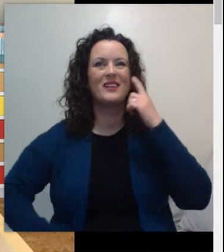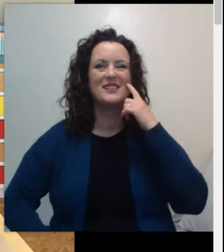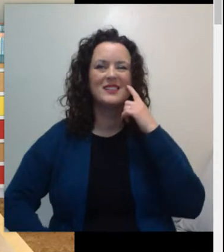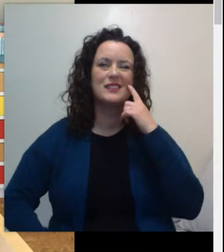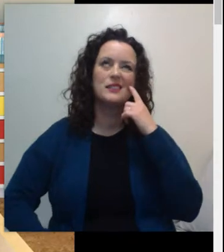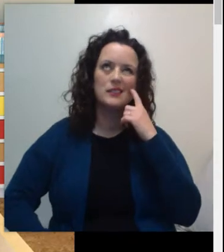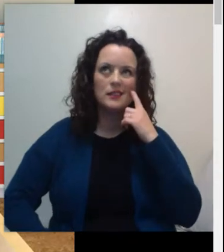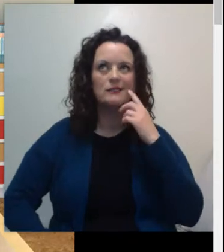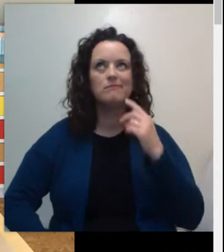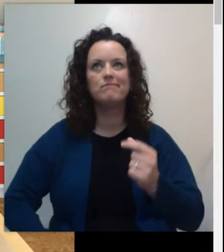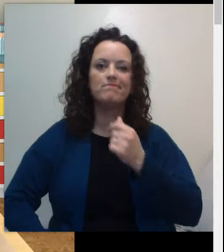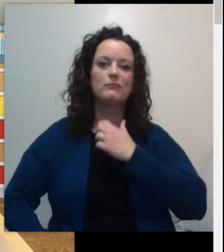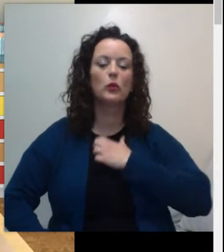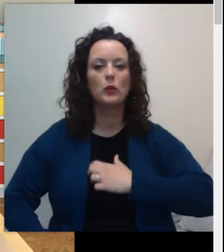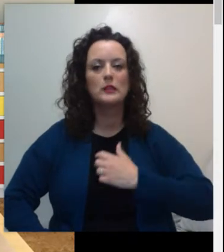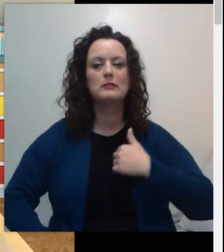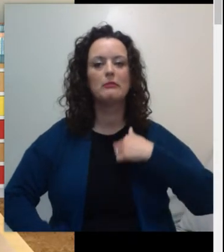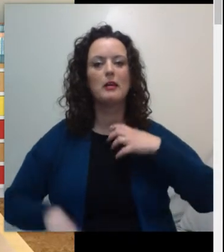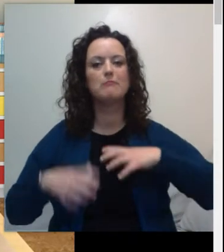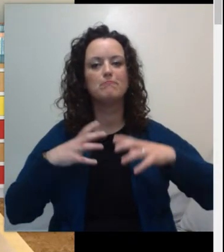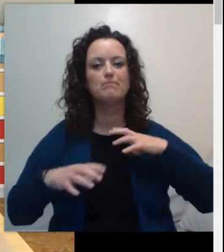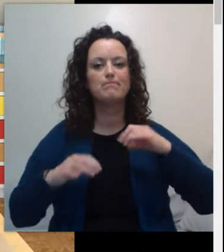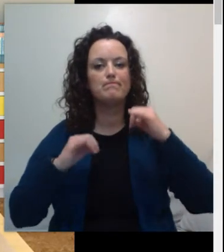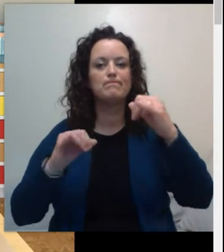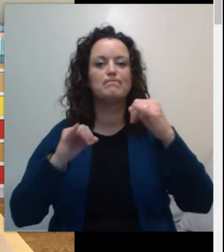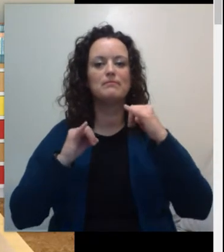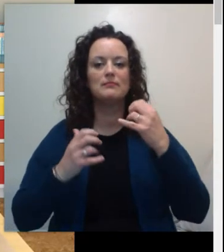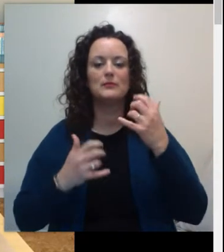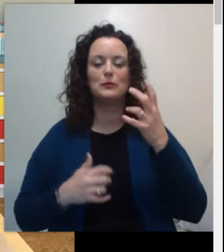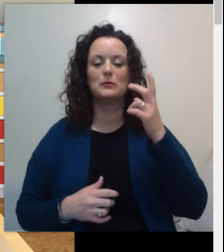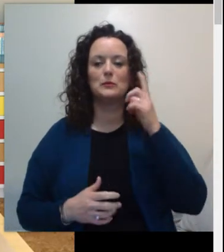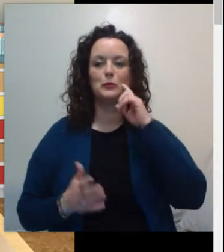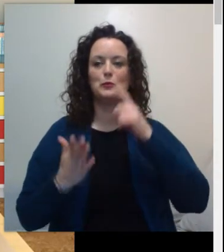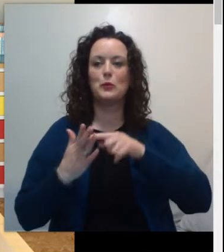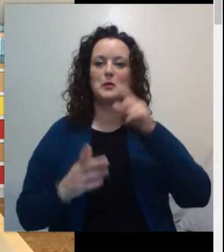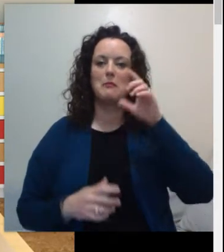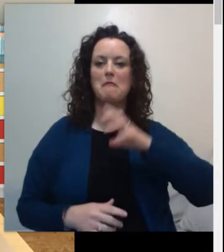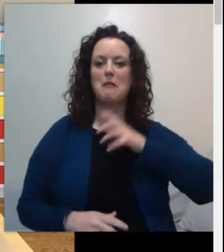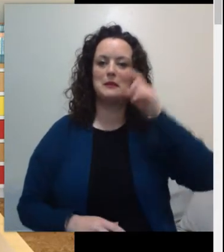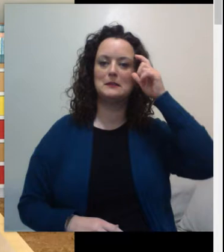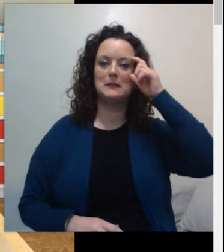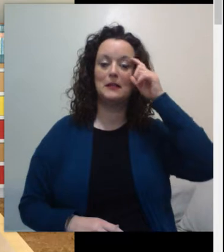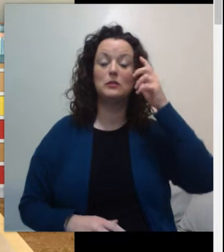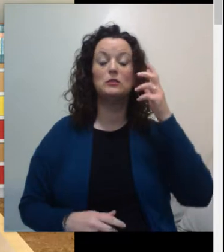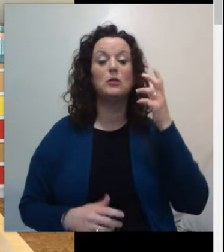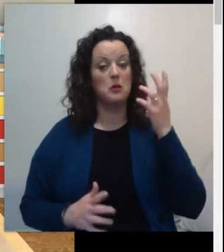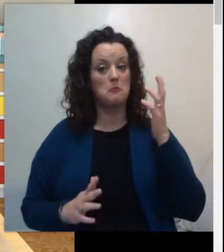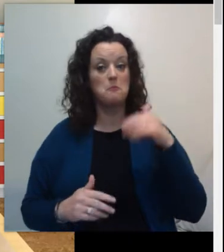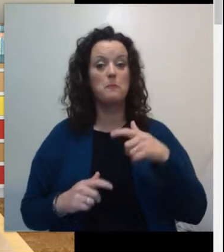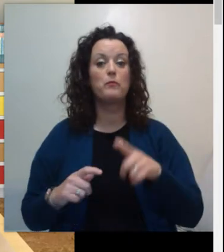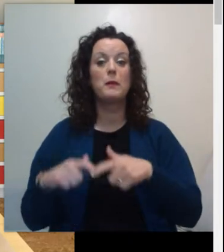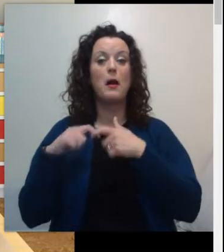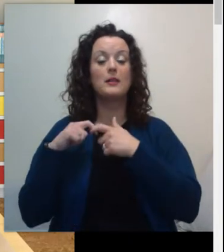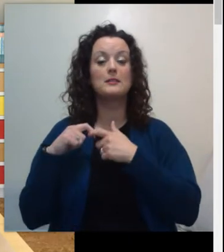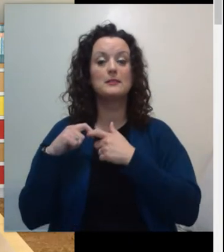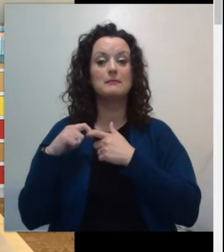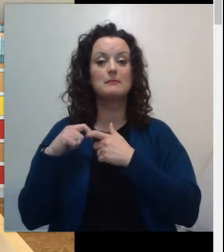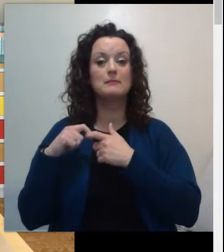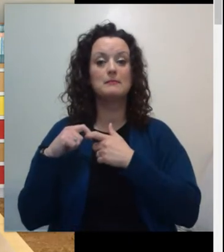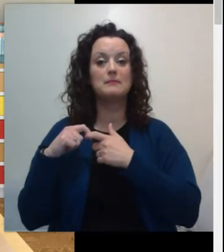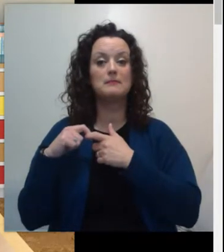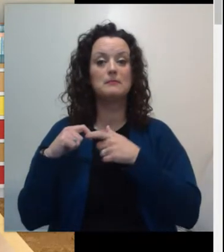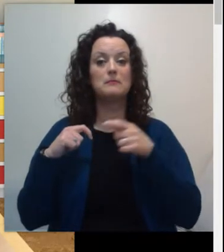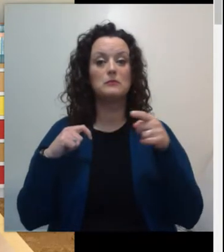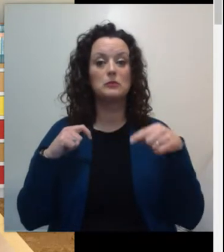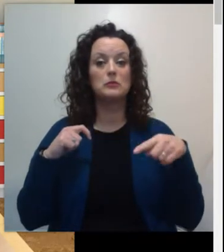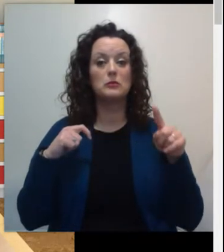gotten dressed now that you see that I'm wearing my fancy glasses. So let's pause. Ready? Pause. You can